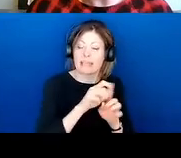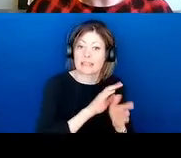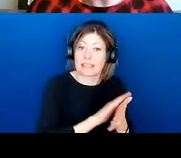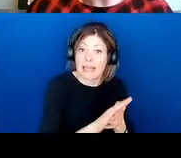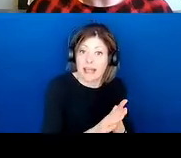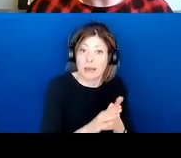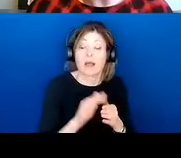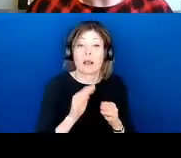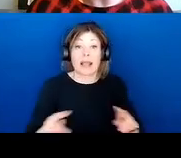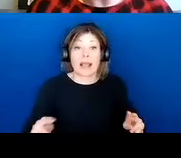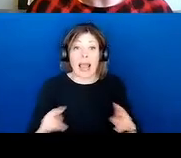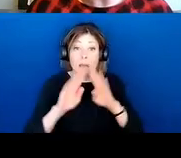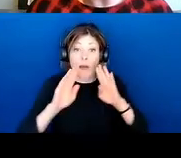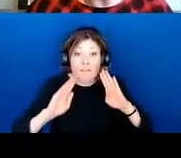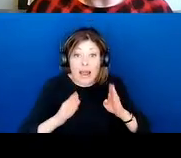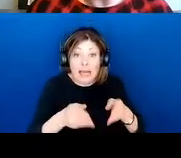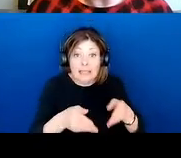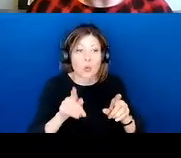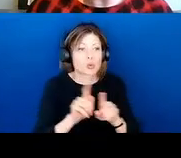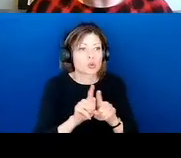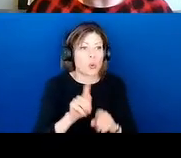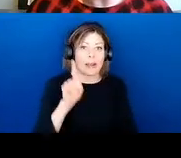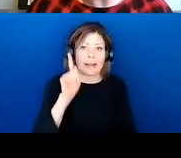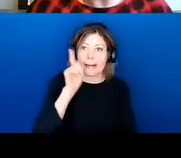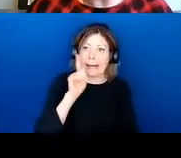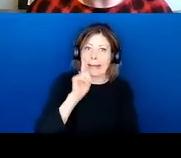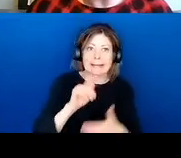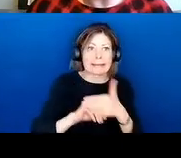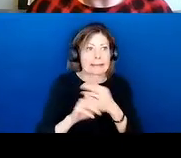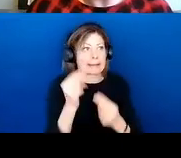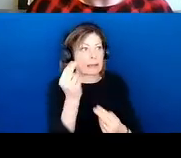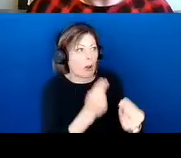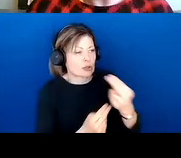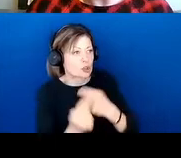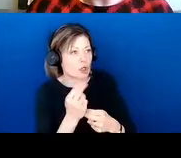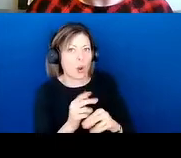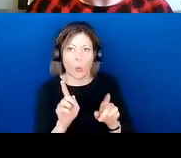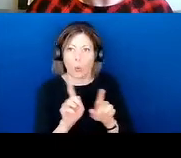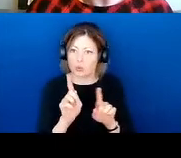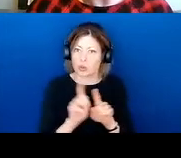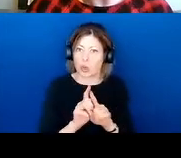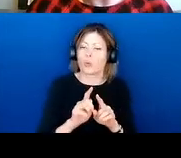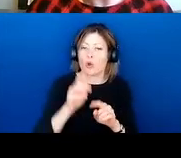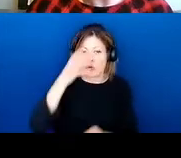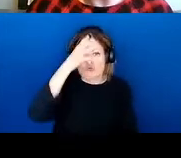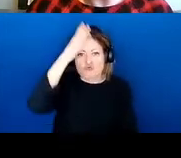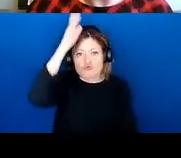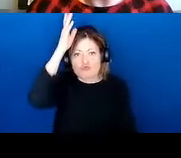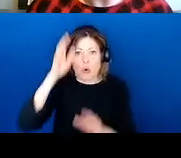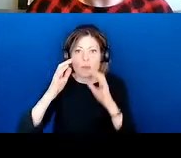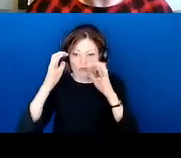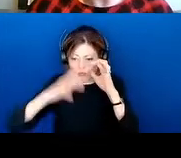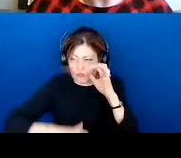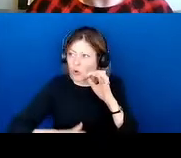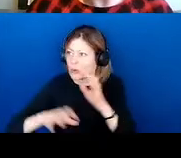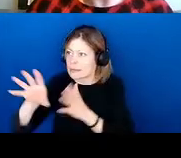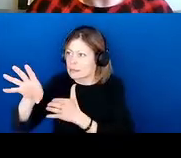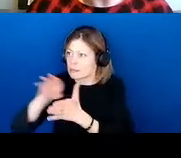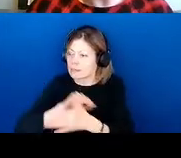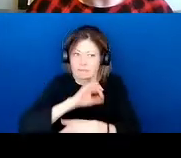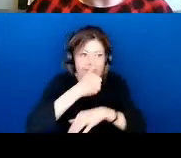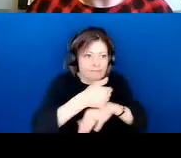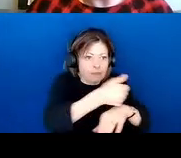and classical Roman ruins all inspired him, and he brought back statues, ornaments